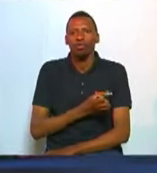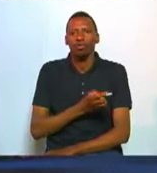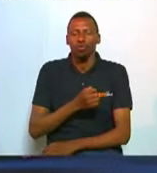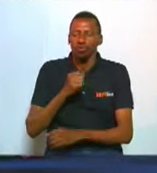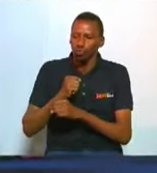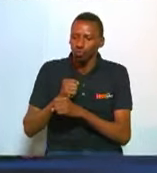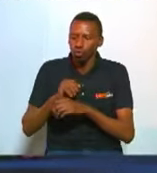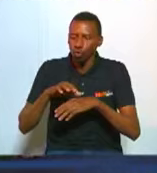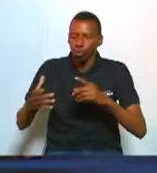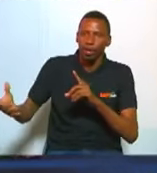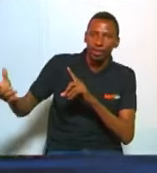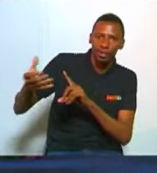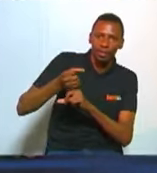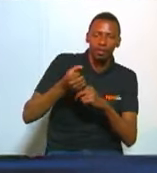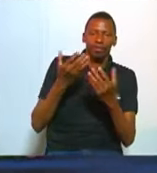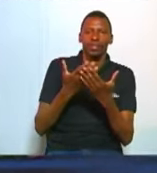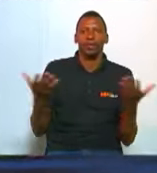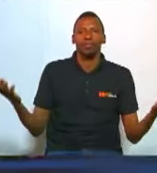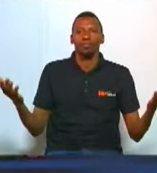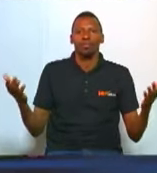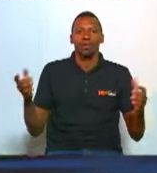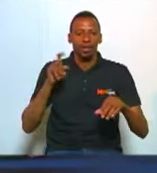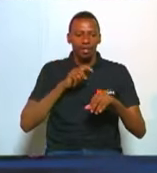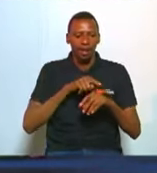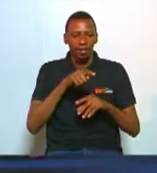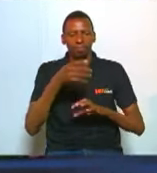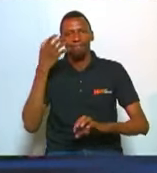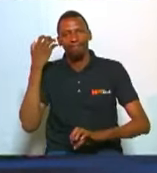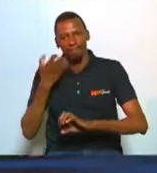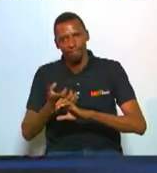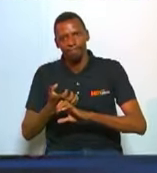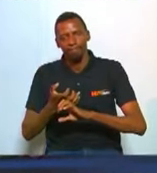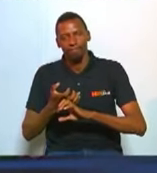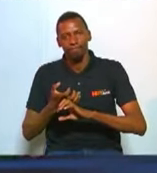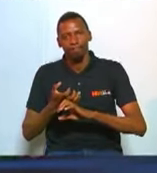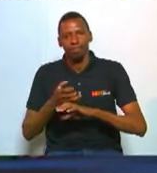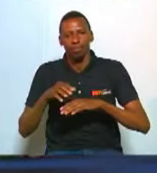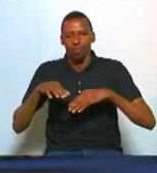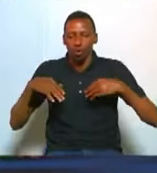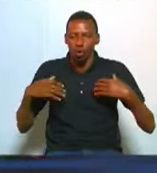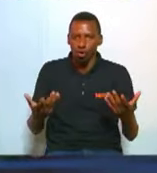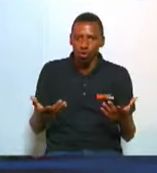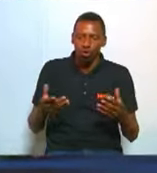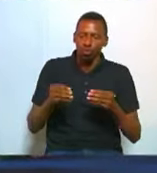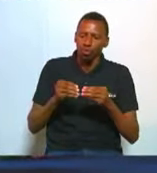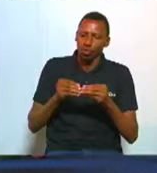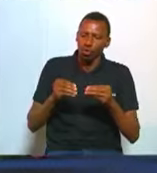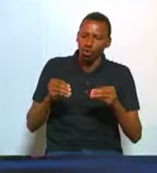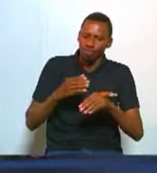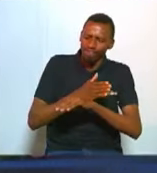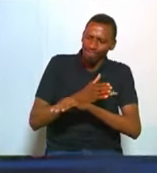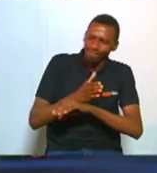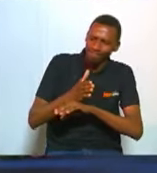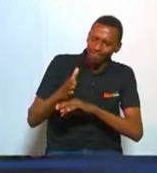something even when this is difficult or takes a long time.